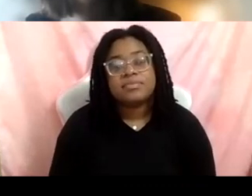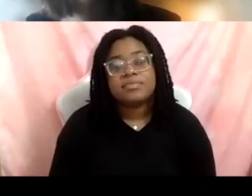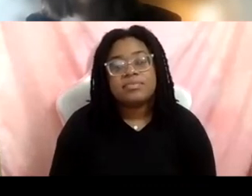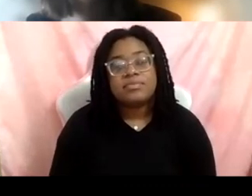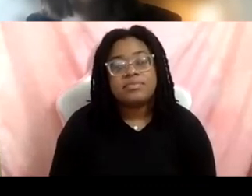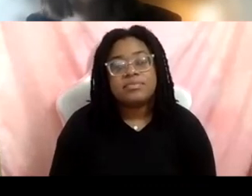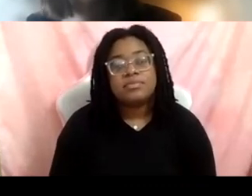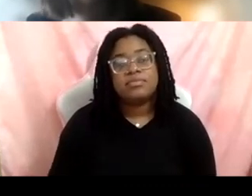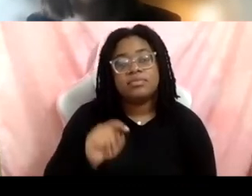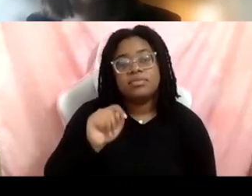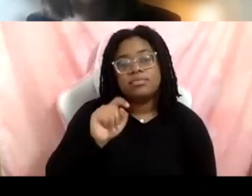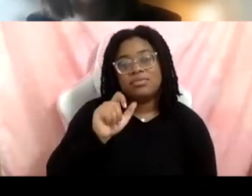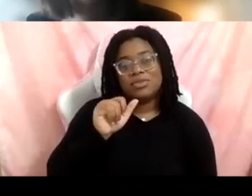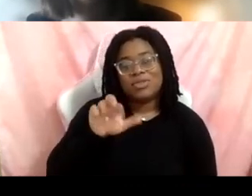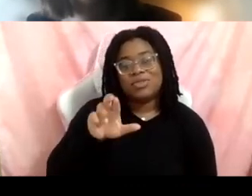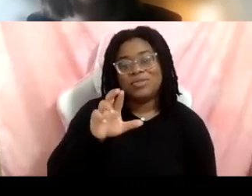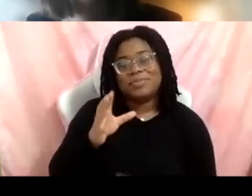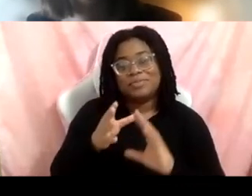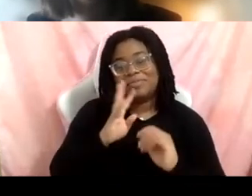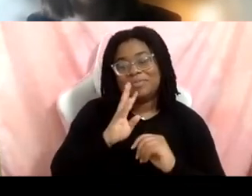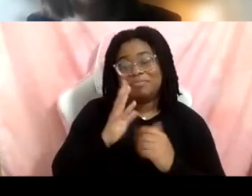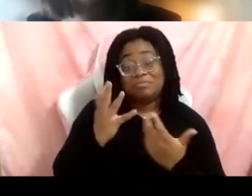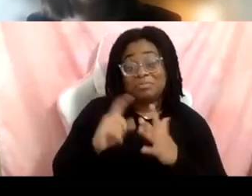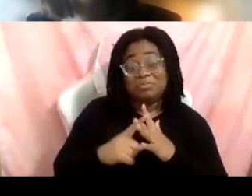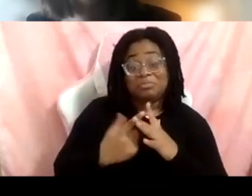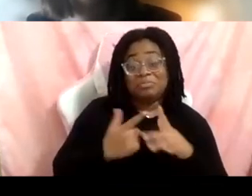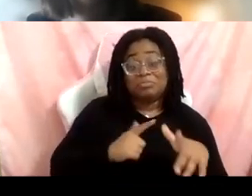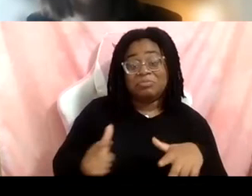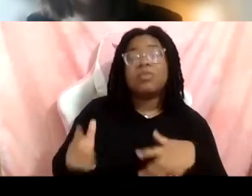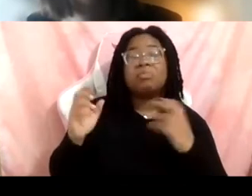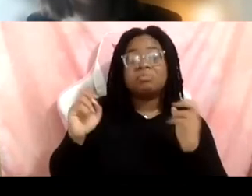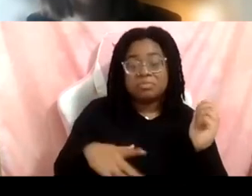We just start in the order that we started in? Whatever, yeah. Okay.